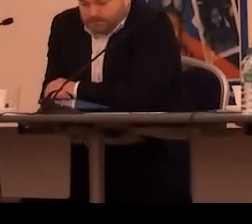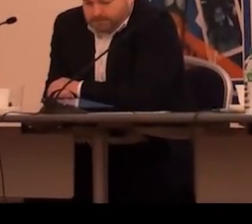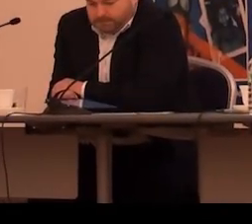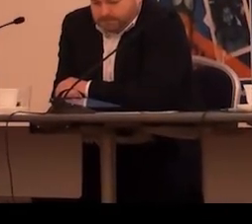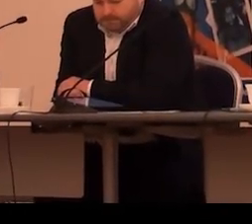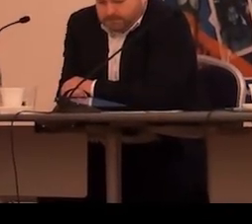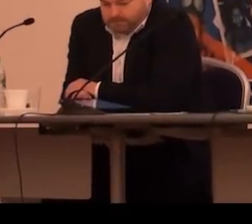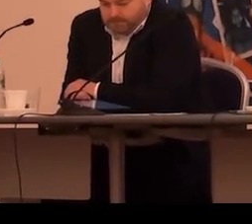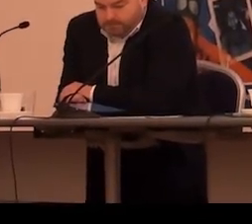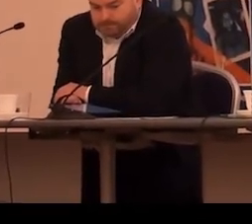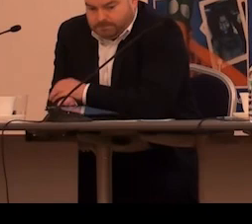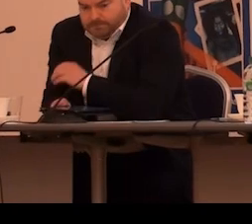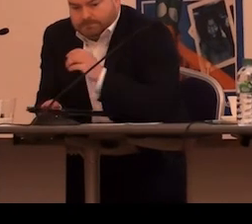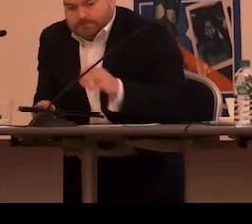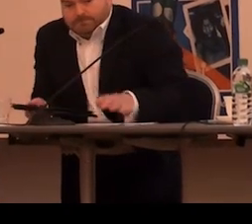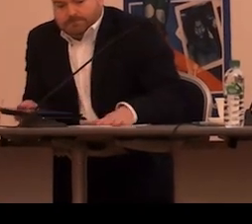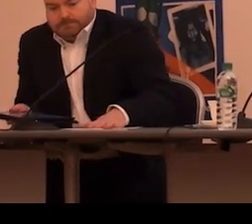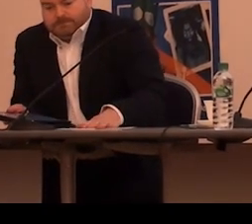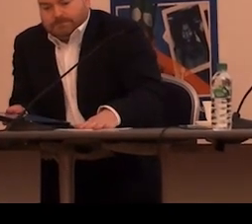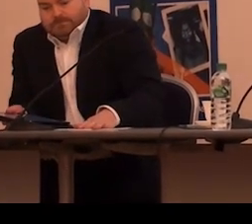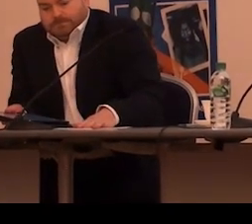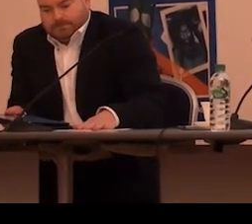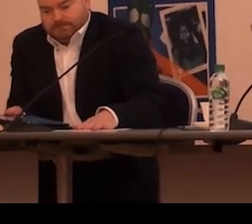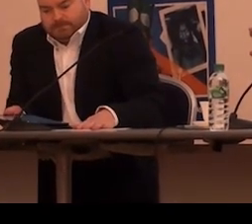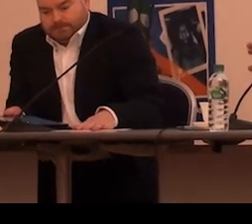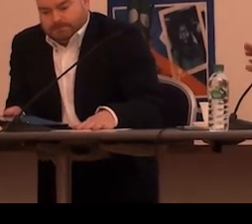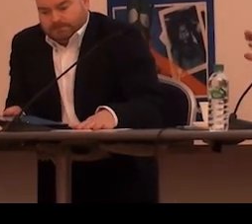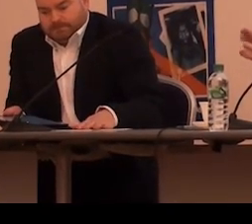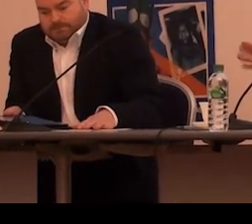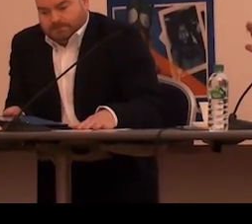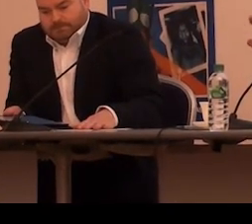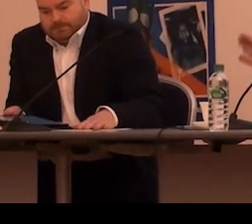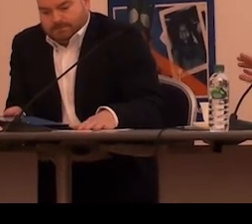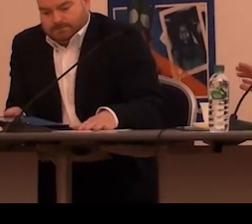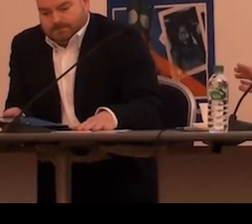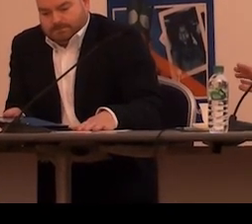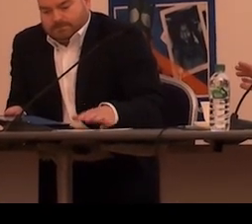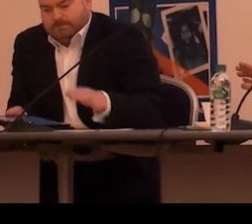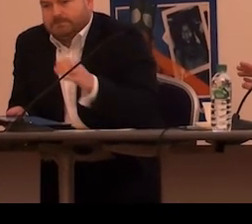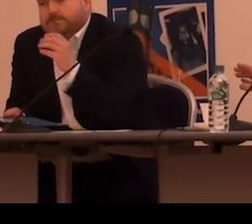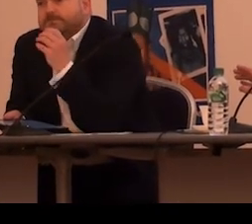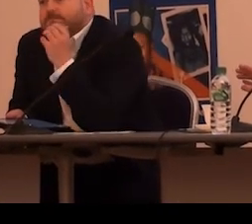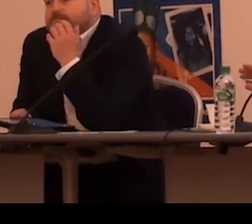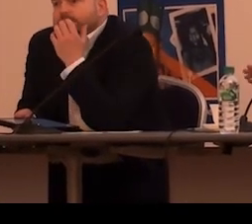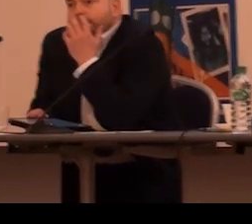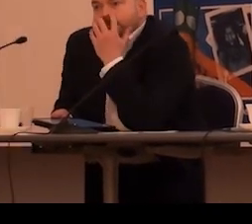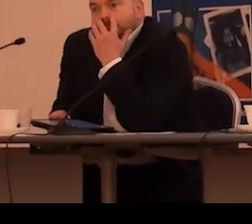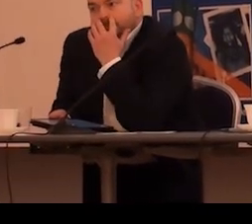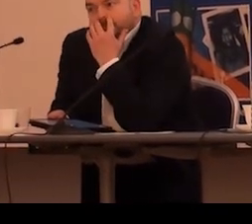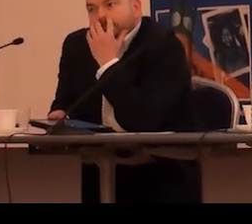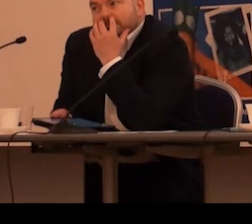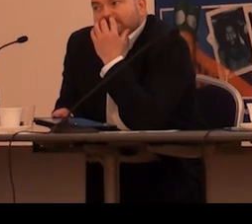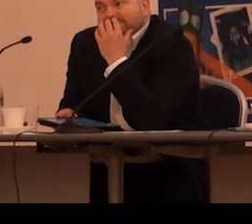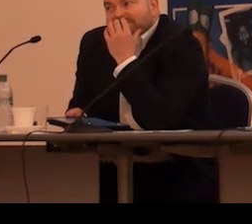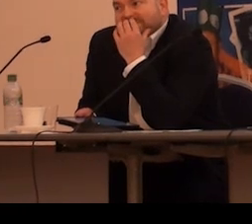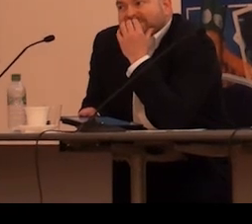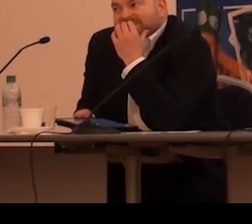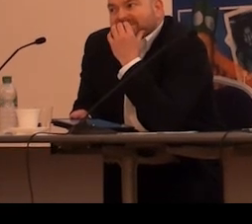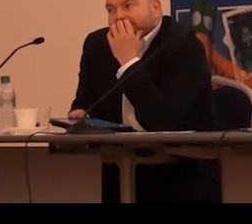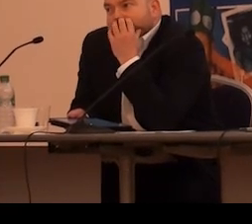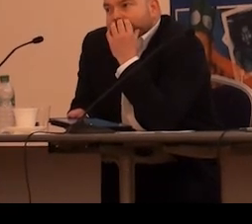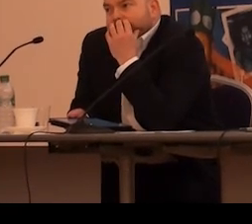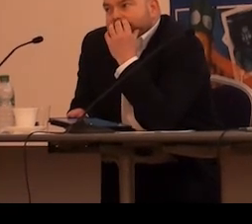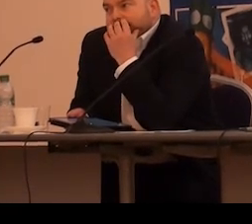and we talked to lots of youngsters there. So regardless of what the policy statement was, and the curriculum